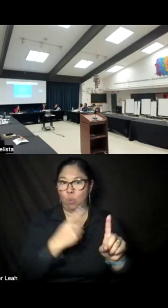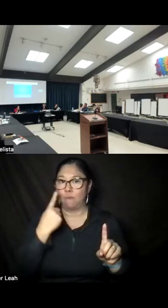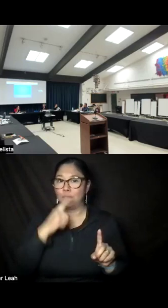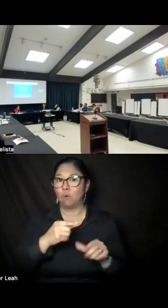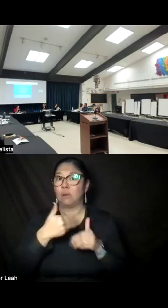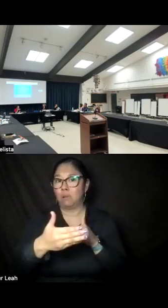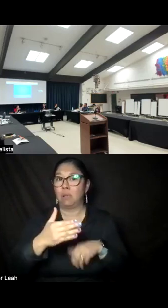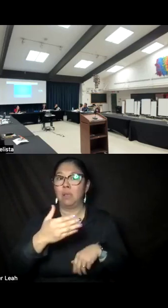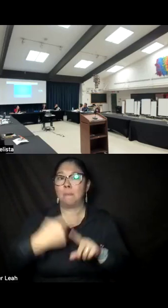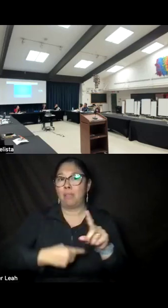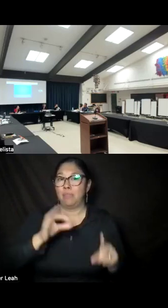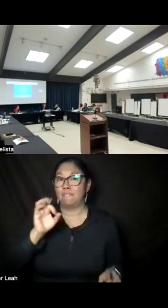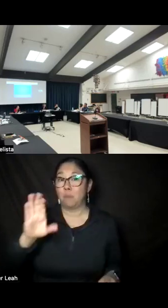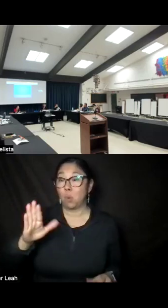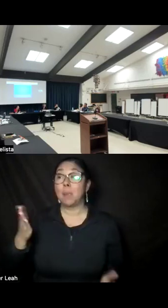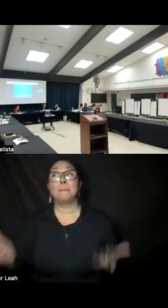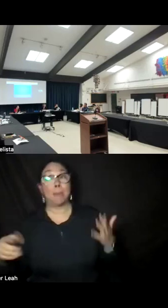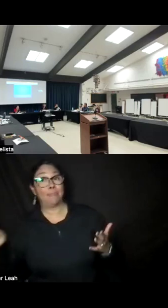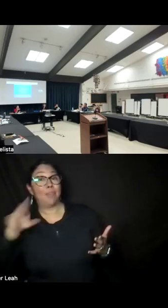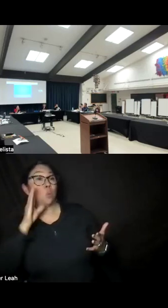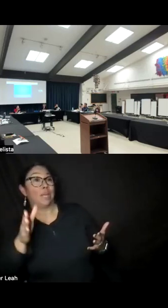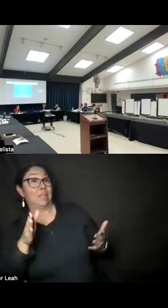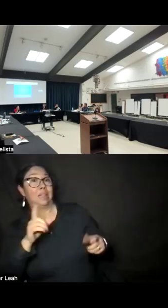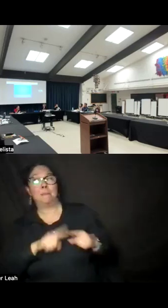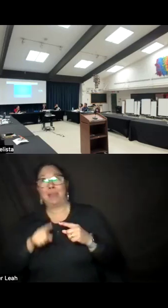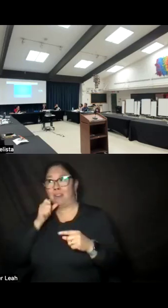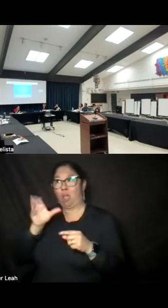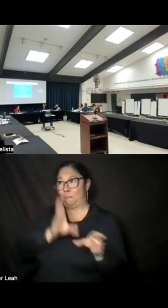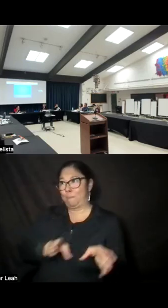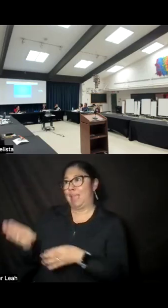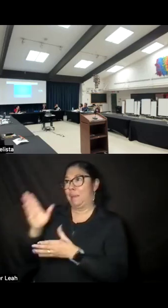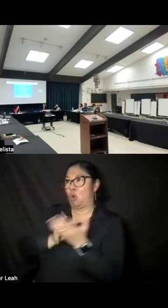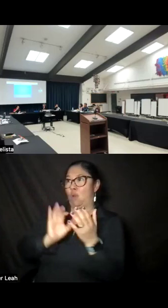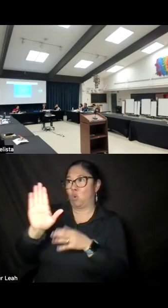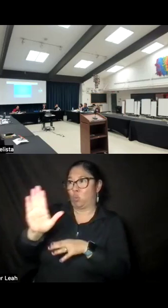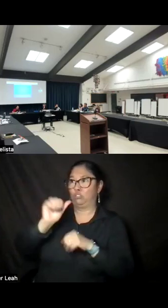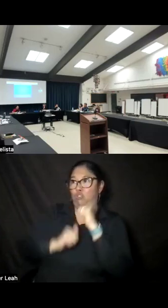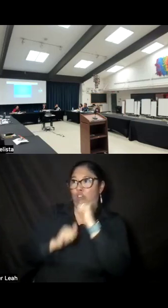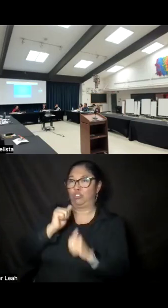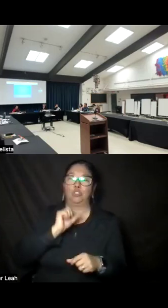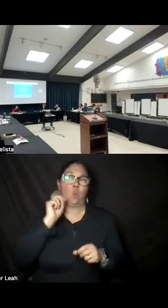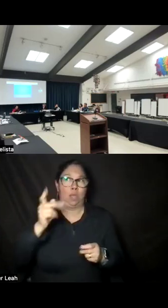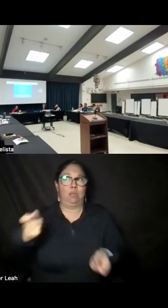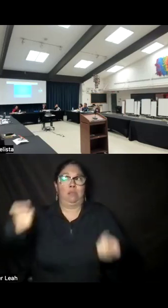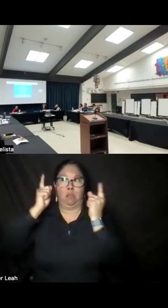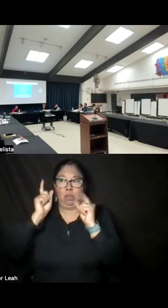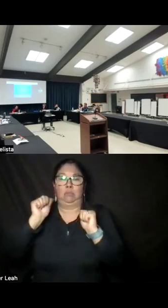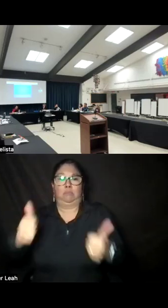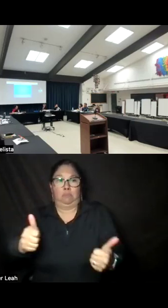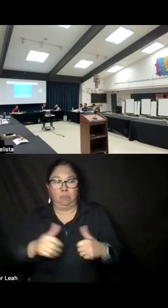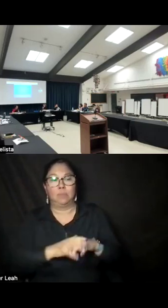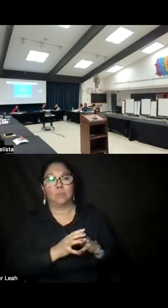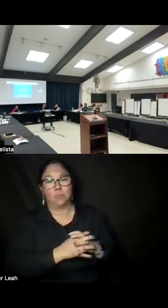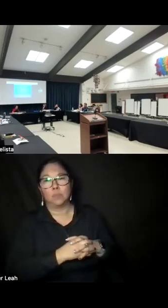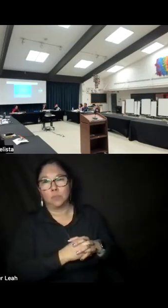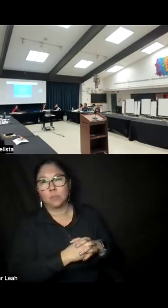February. Well, they may. They but may, in the 30 but it's not part of the short. structure. Okay, I got it. You